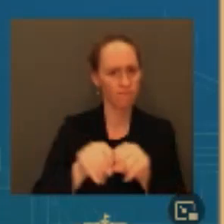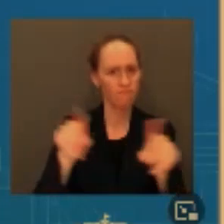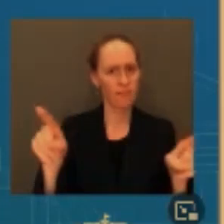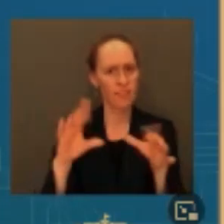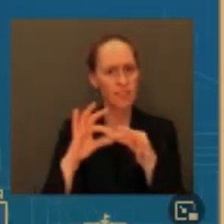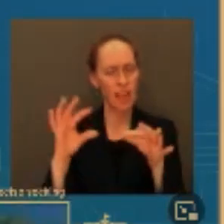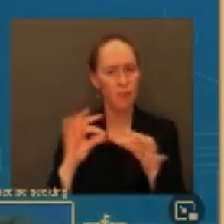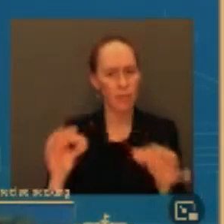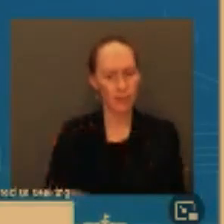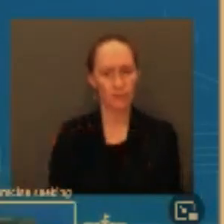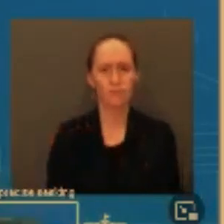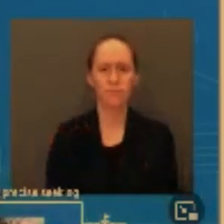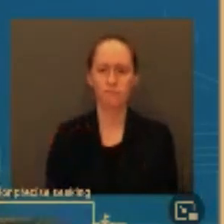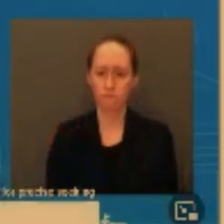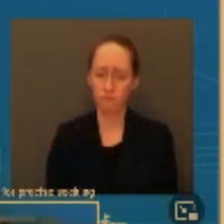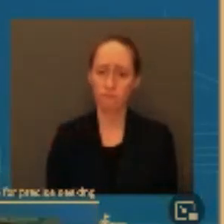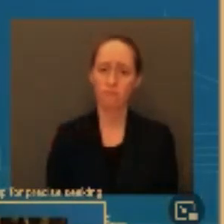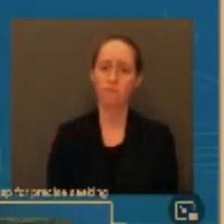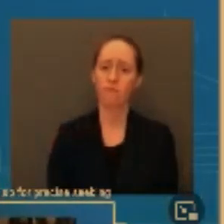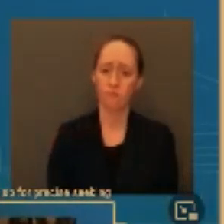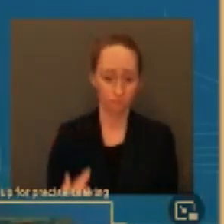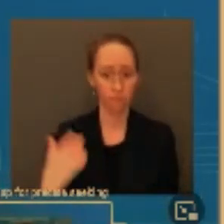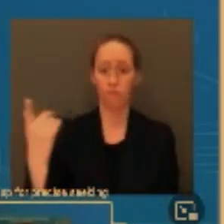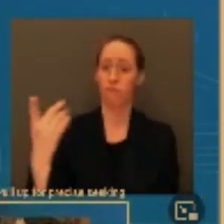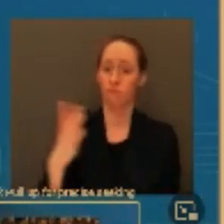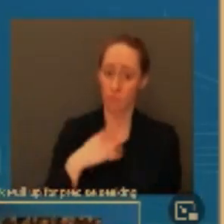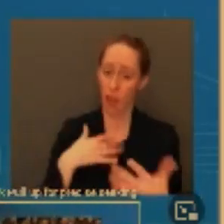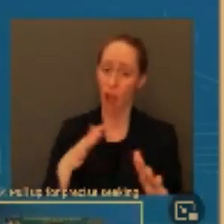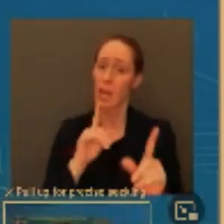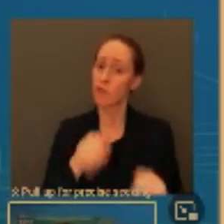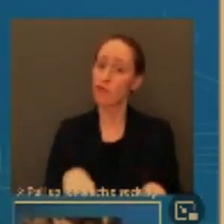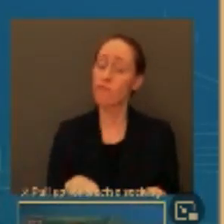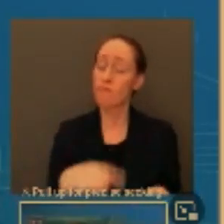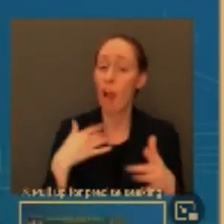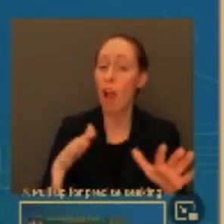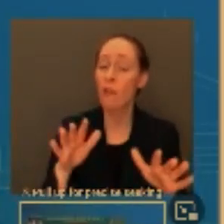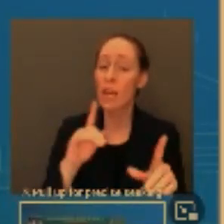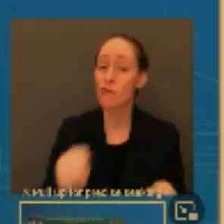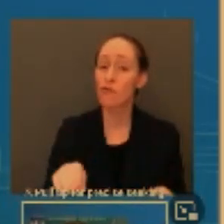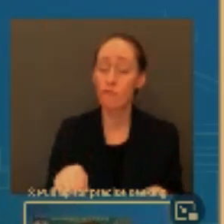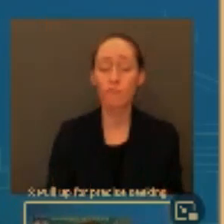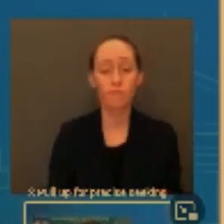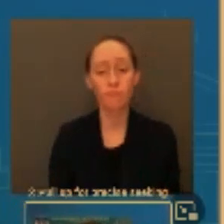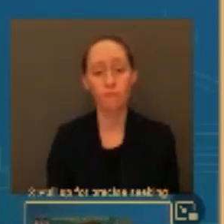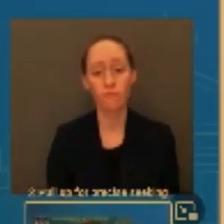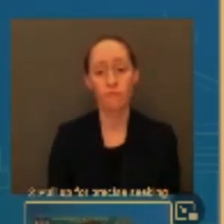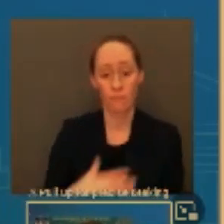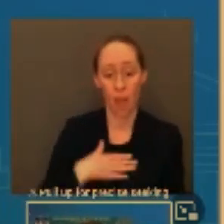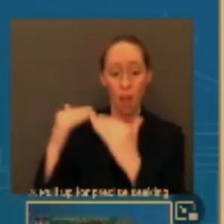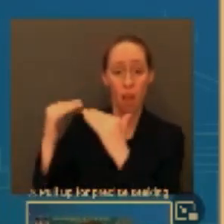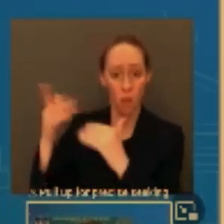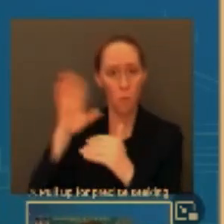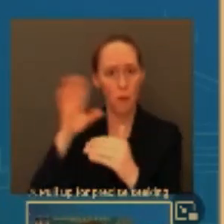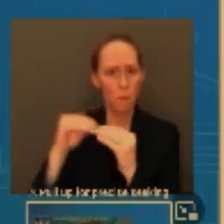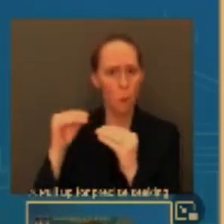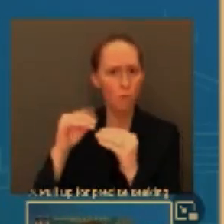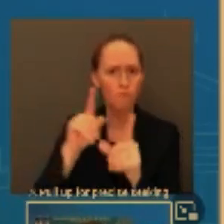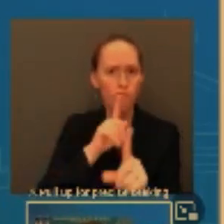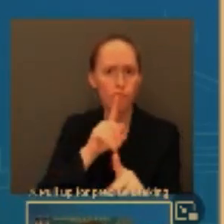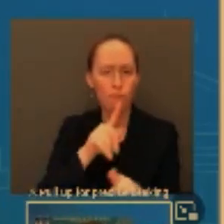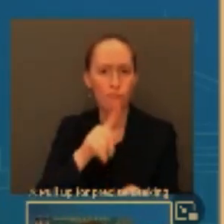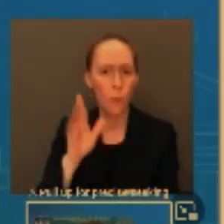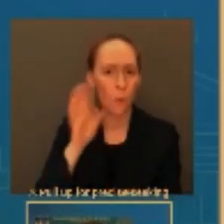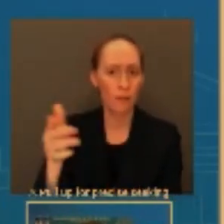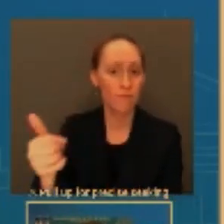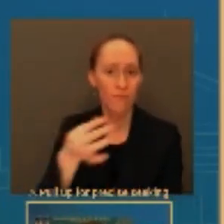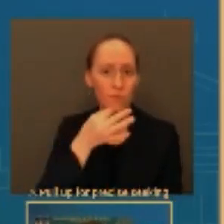answered from here, that has been answered for my colleagues. Anything else? My colleague is going to speak to all of you in just a few minutes, a few moments, and you can ask more in detail.